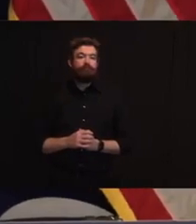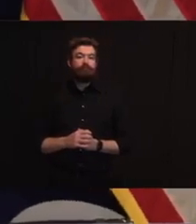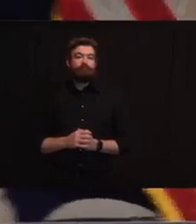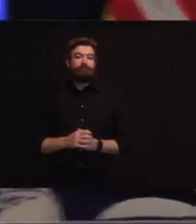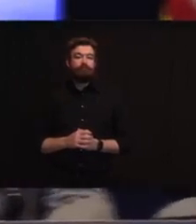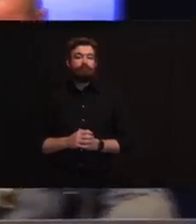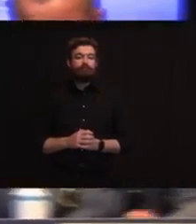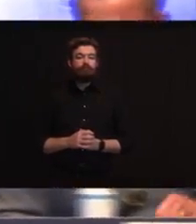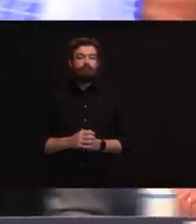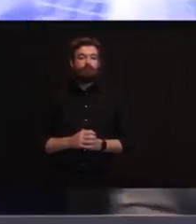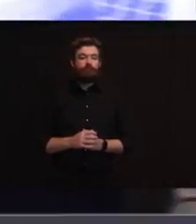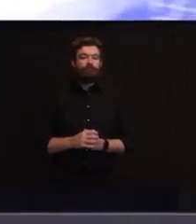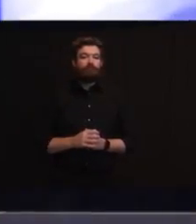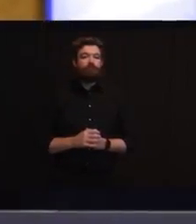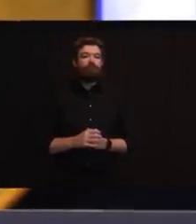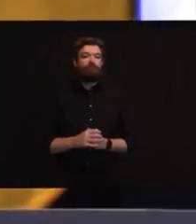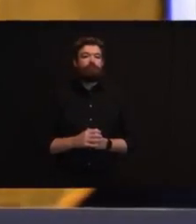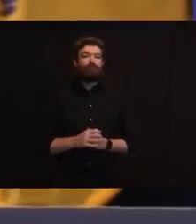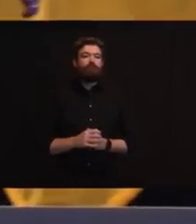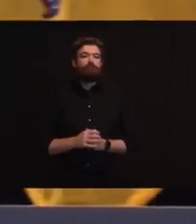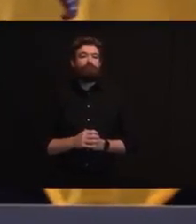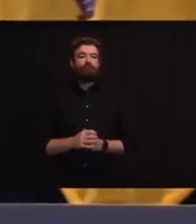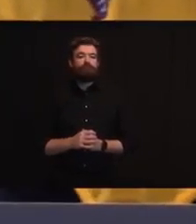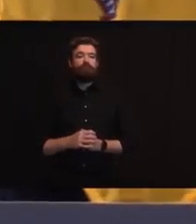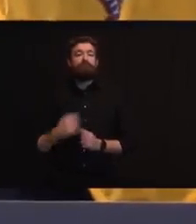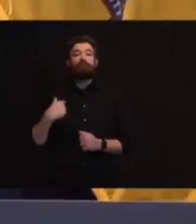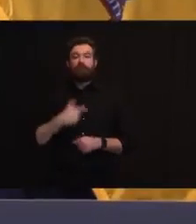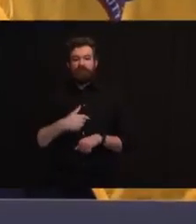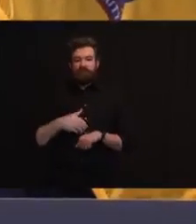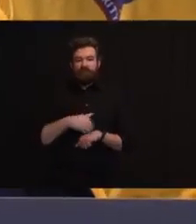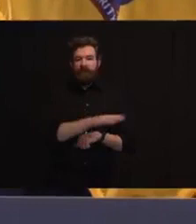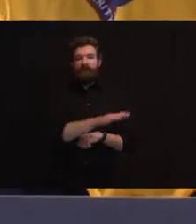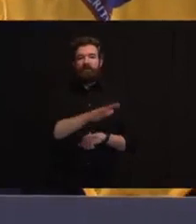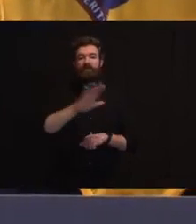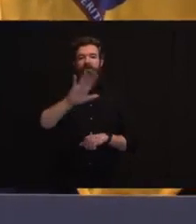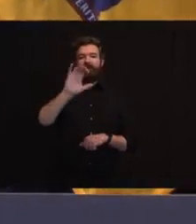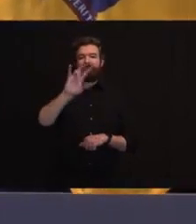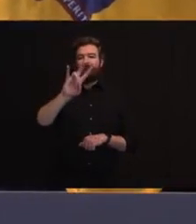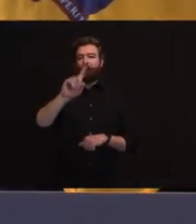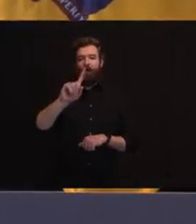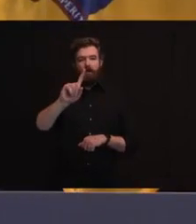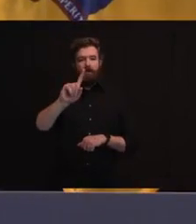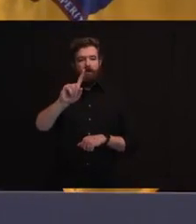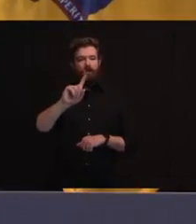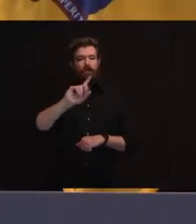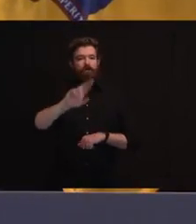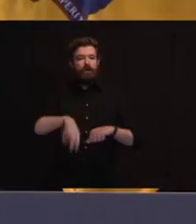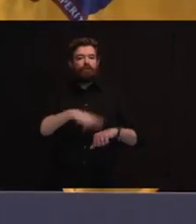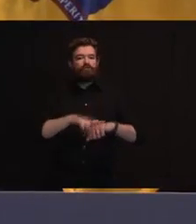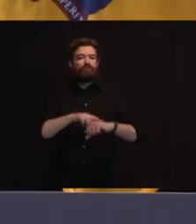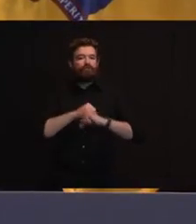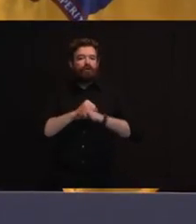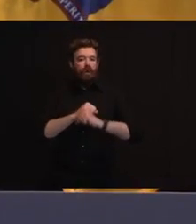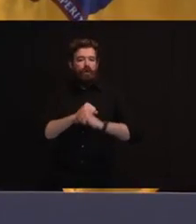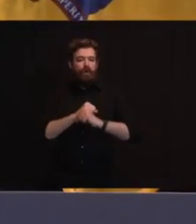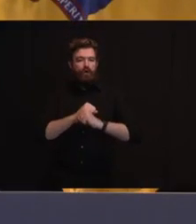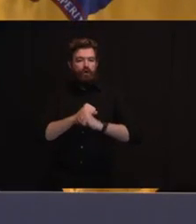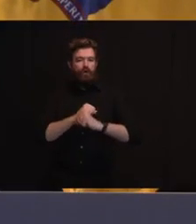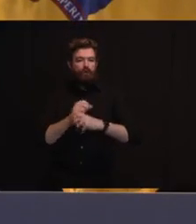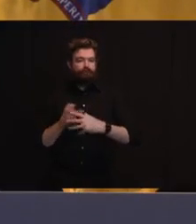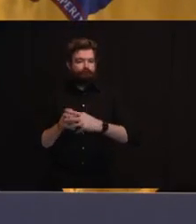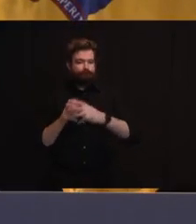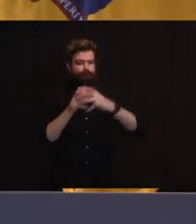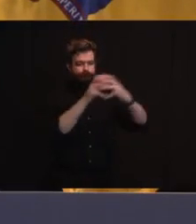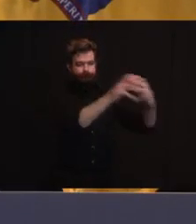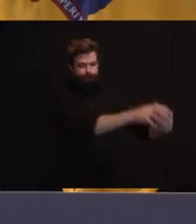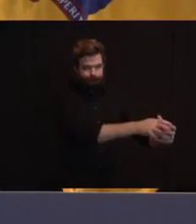join, at last count, 571 members of our National Guard men and women who continue to serve down there. They're there, and